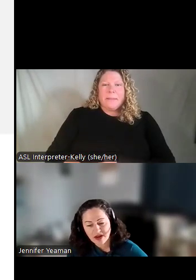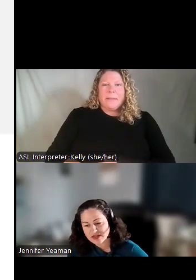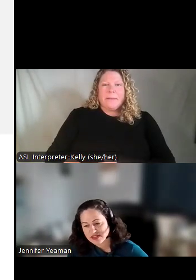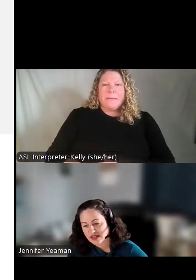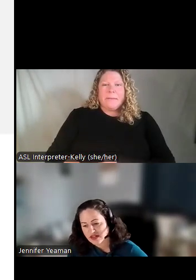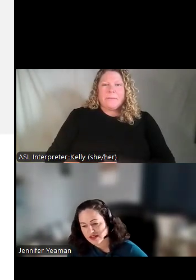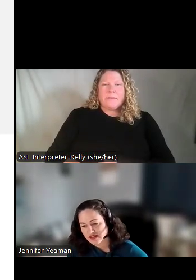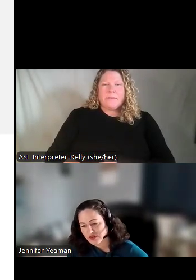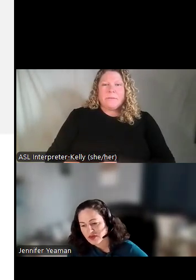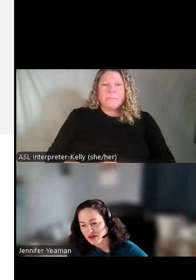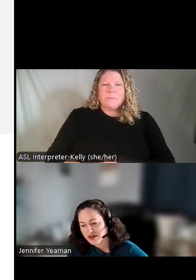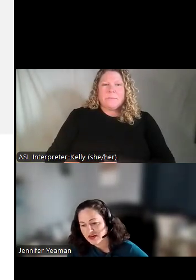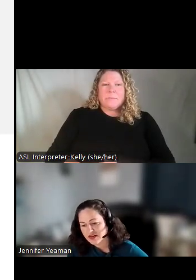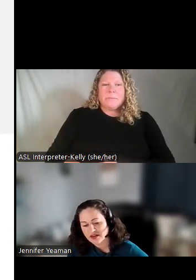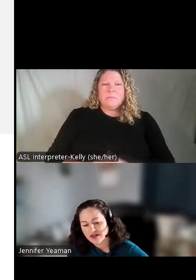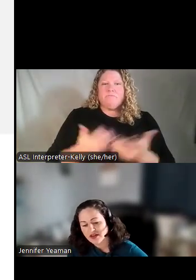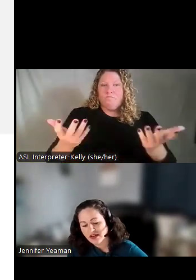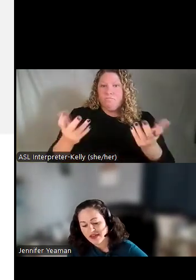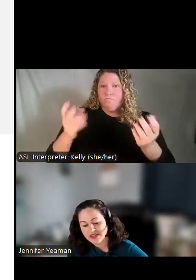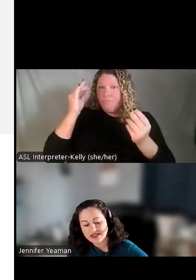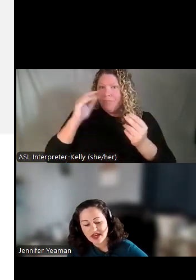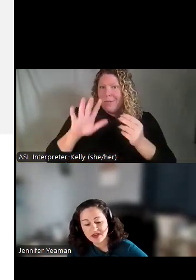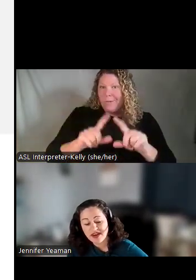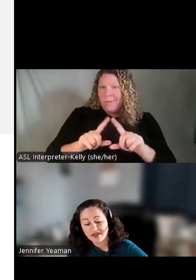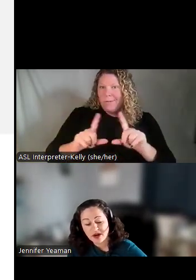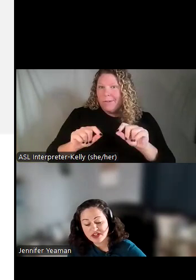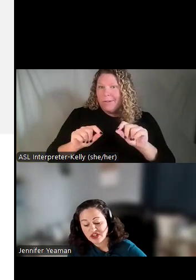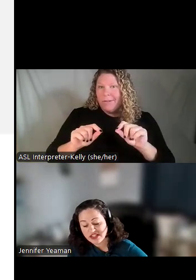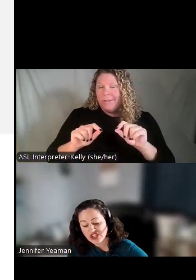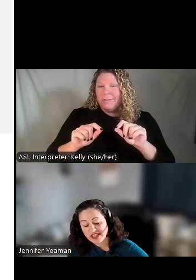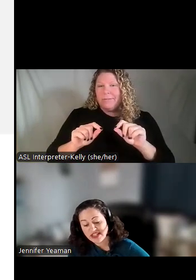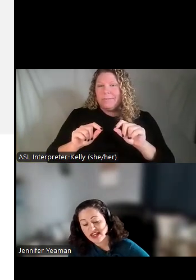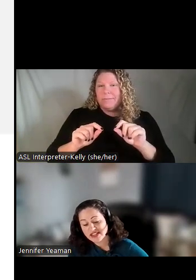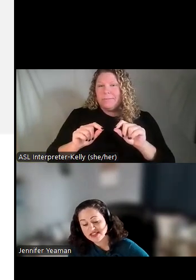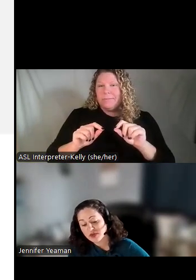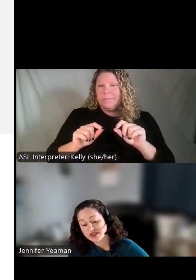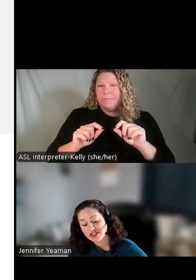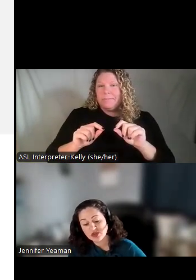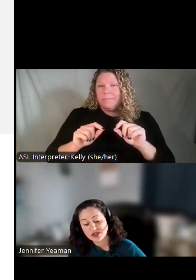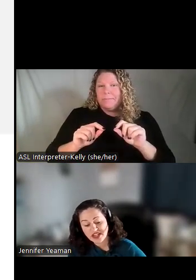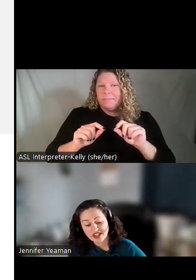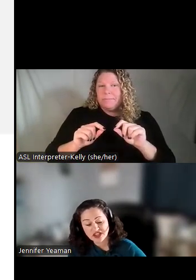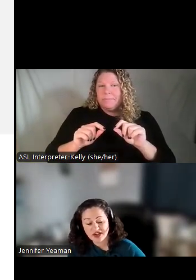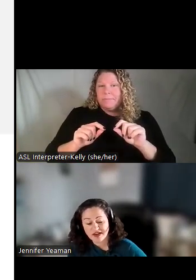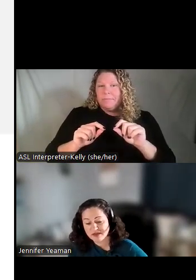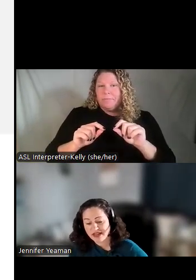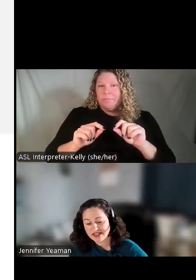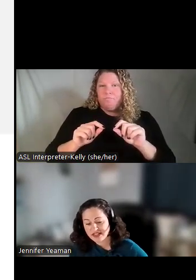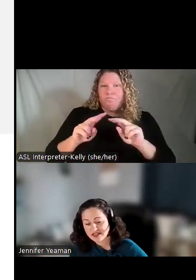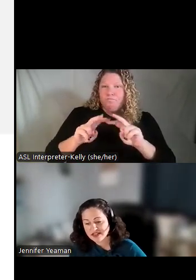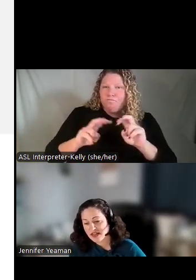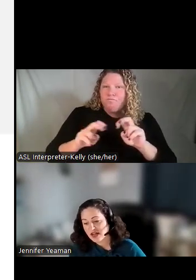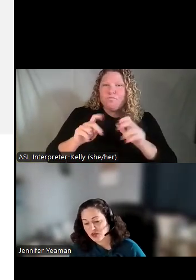Thinking about your own card, but this time you've had the opportunity to check in and see what things you would change. You have